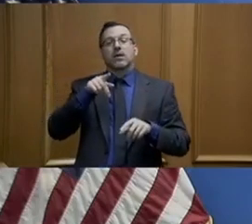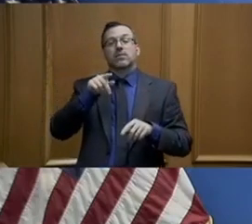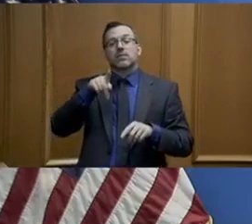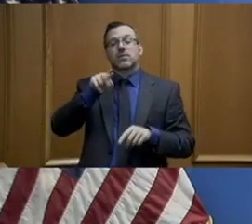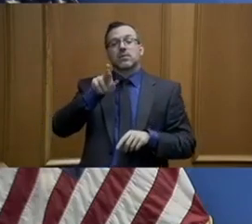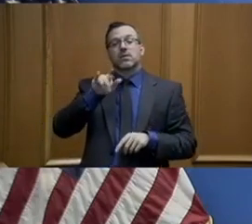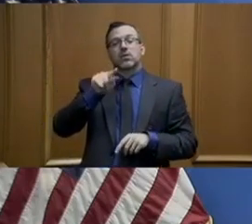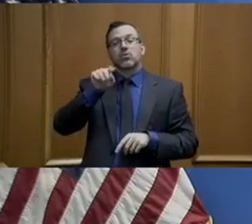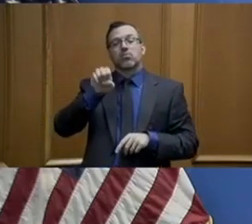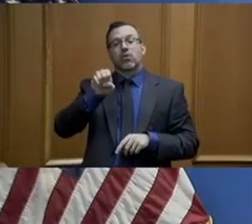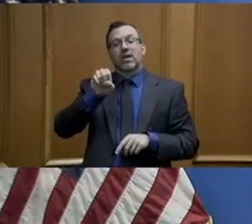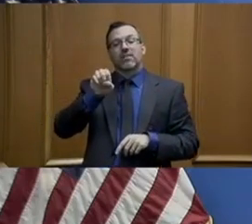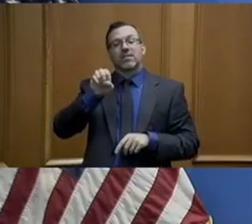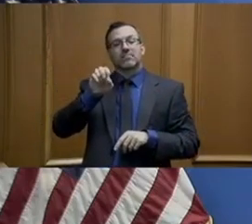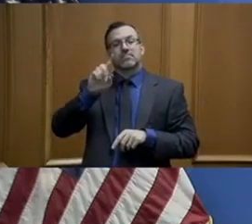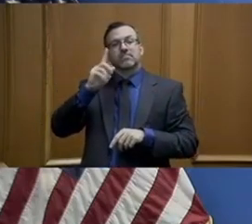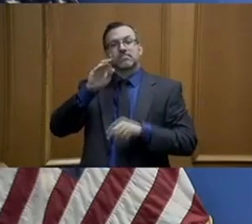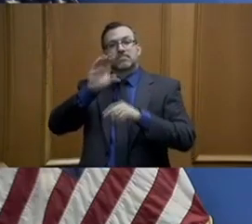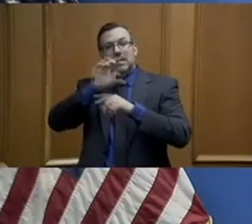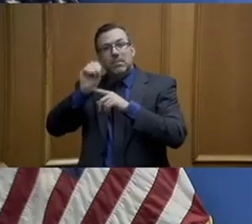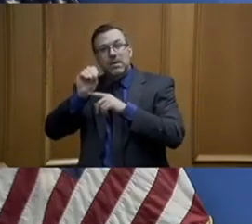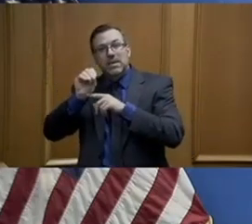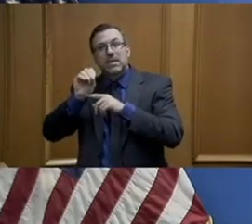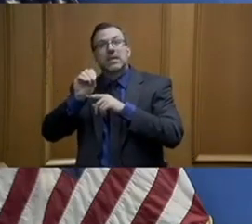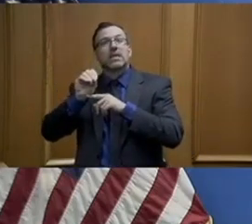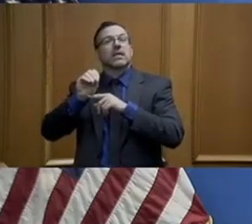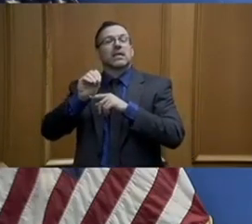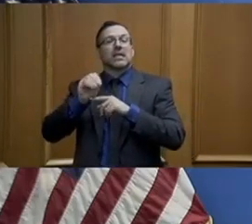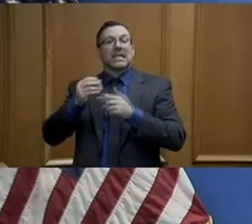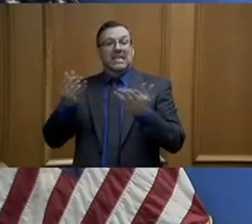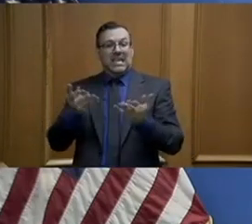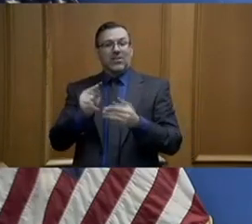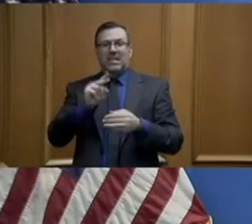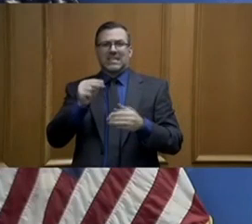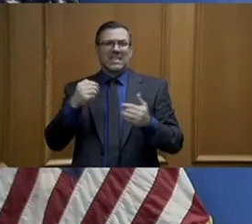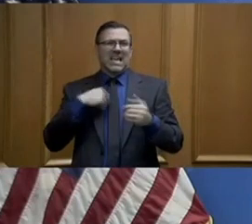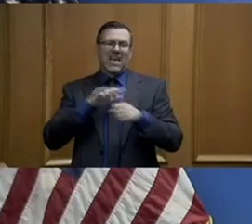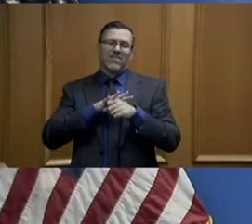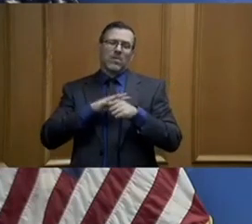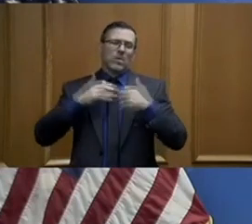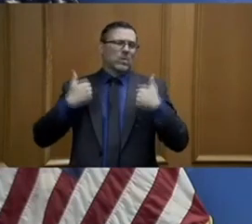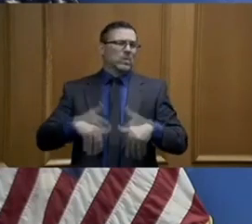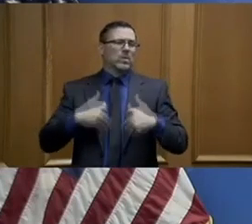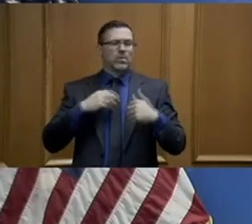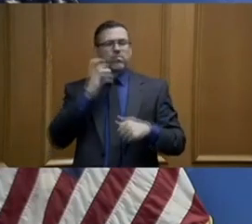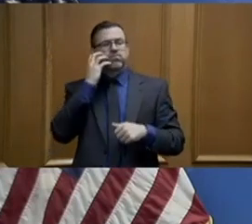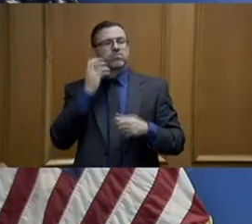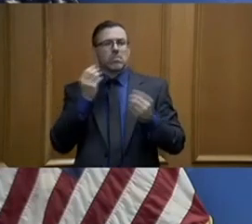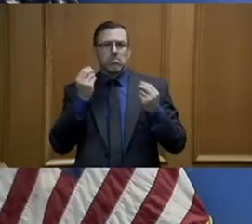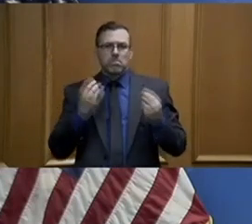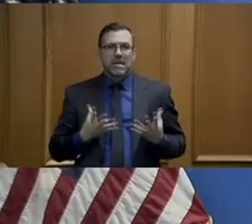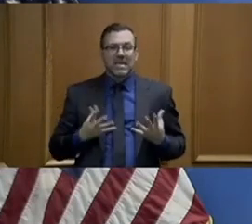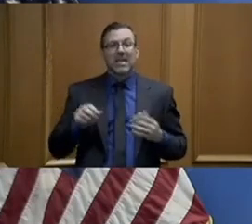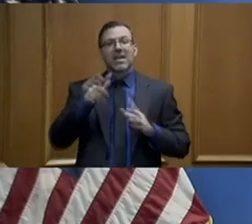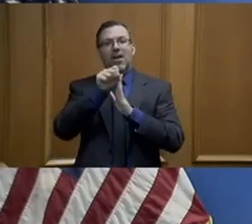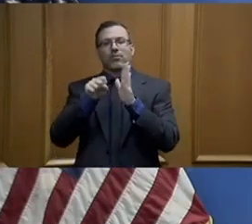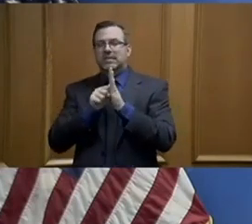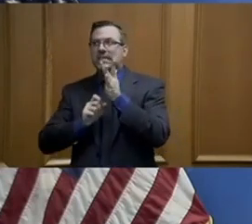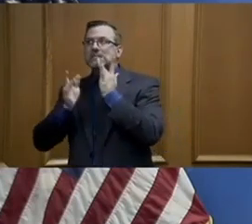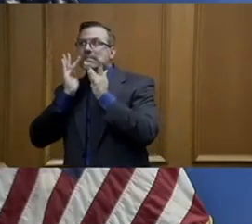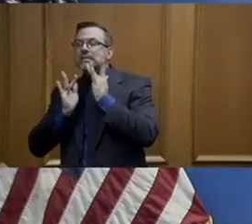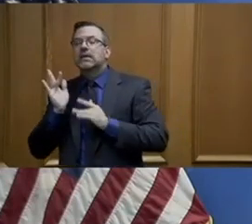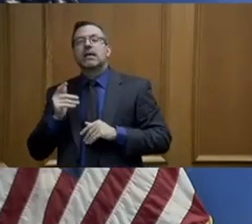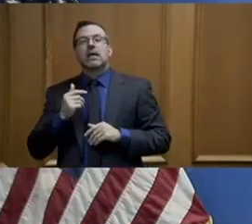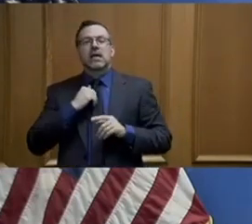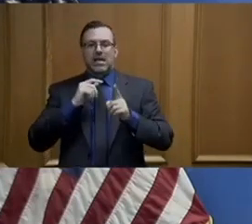is not nearly as robust in other states as it is in ours, and so we're happy to use our private lab capacity. Was actually on the